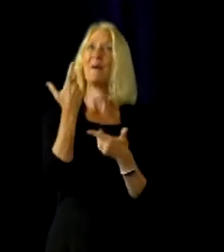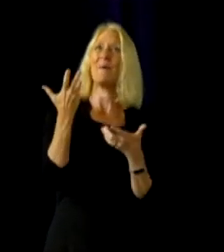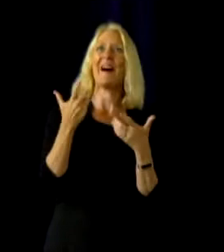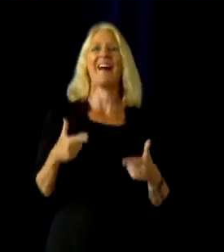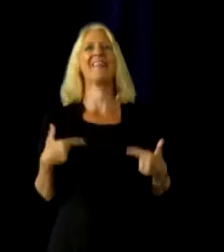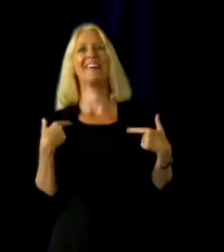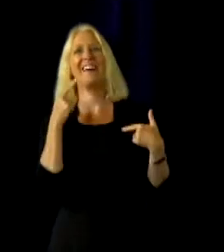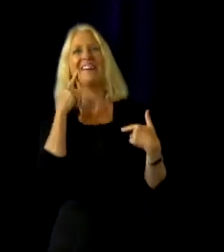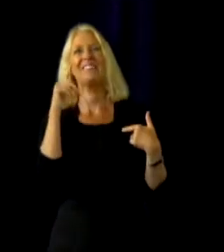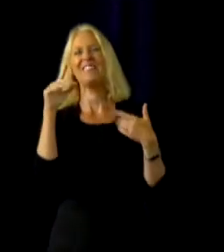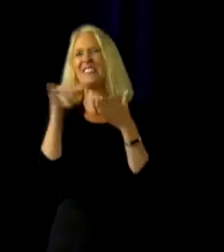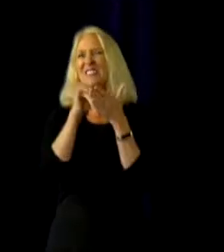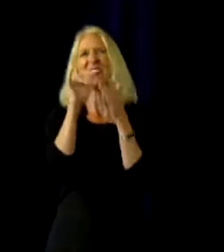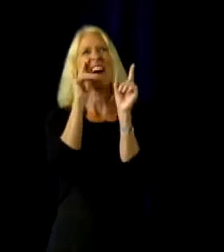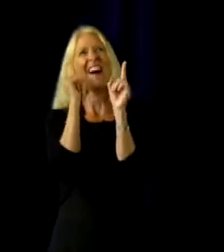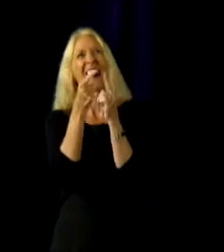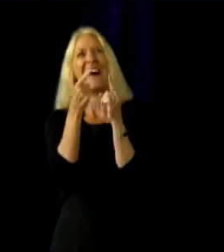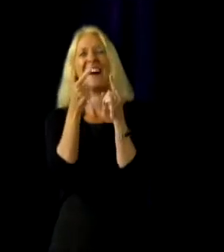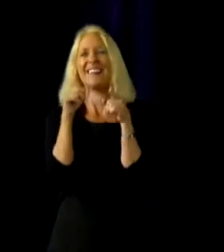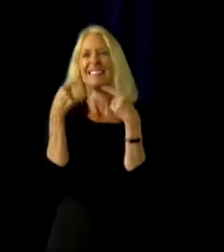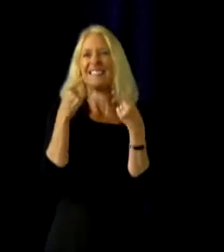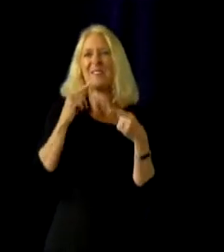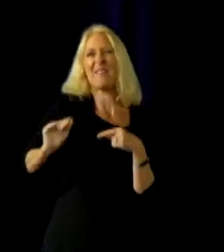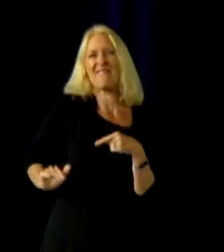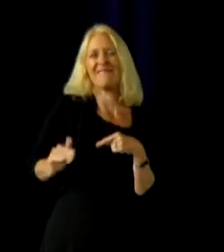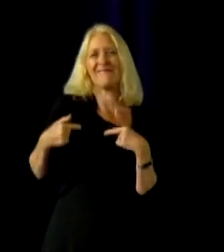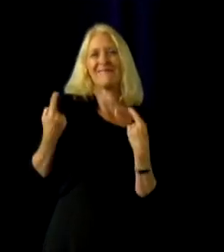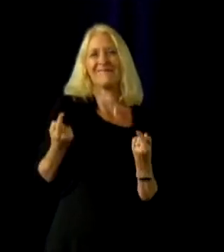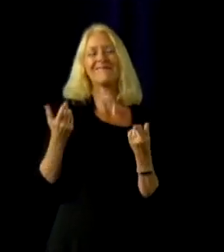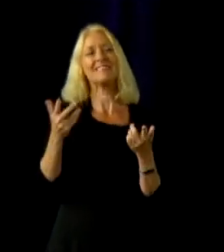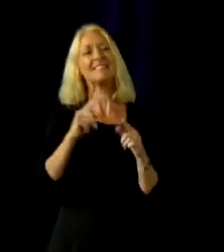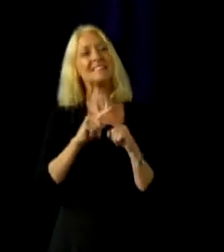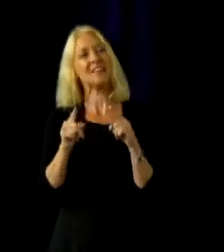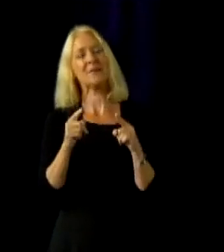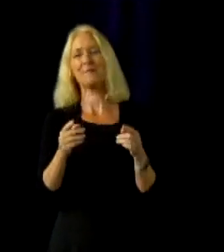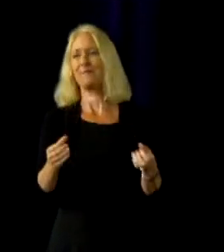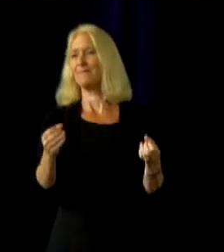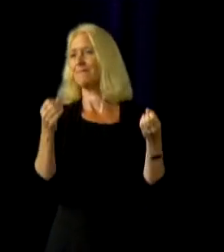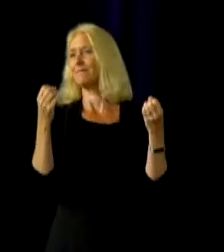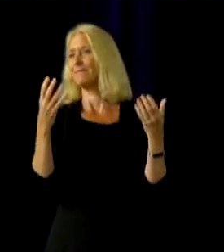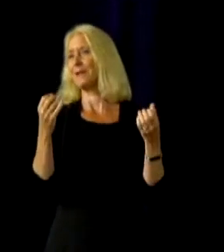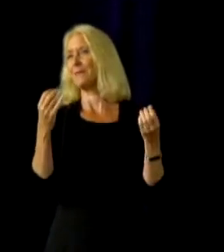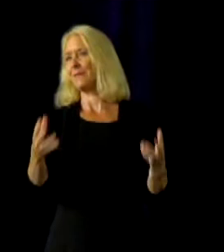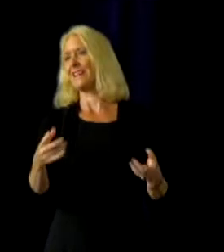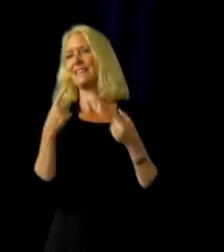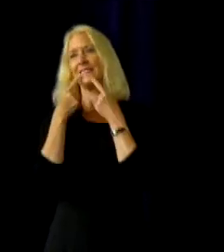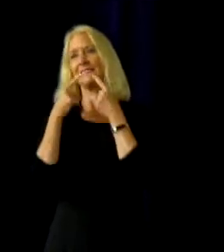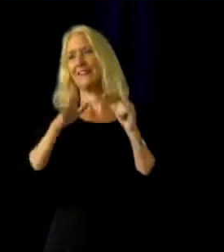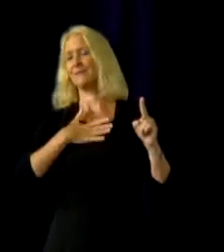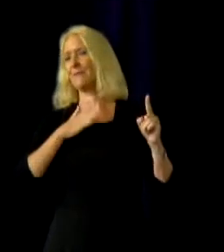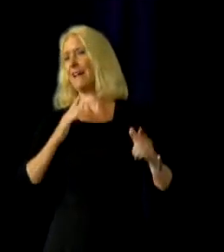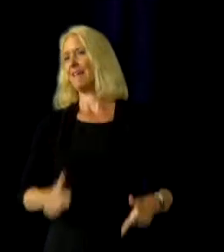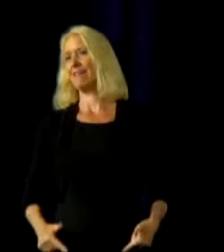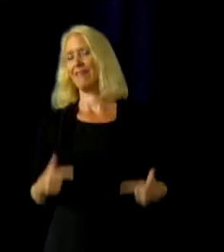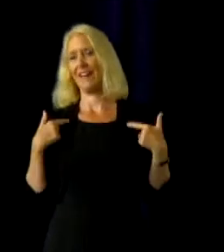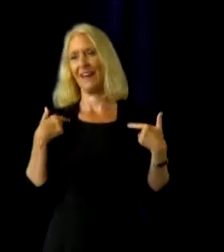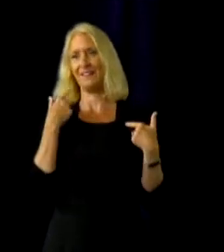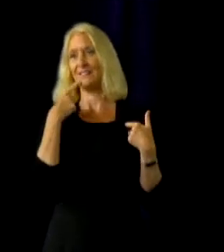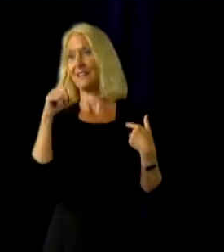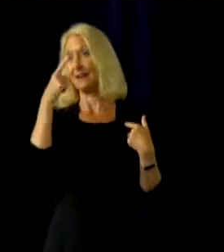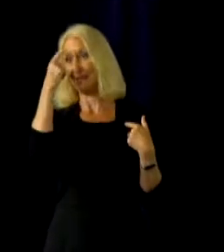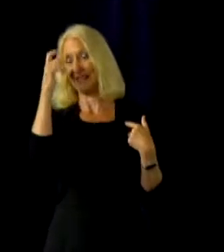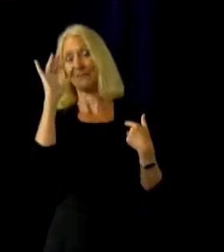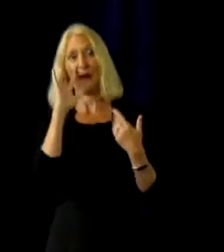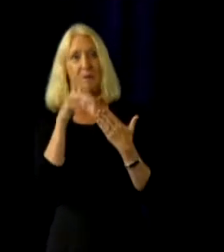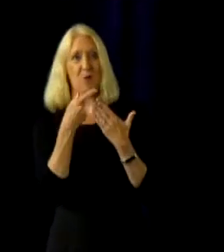be part of that scene since I was a little girl. So a lot of my major life milestones have been reached because of that program and everything that the school did